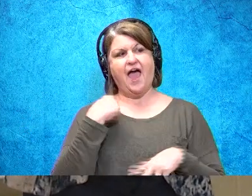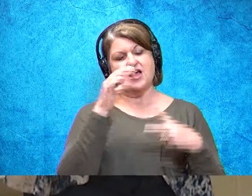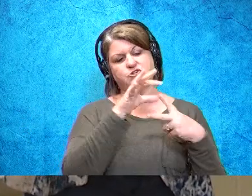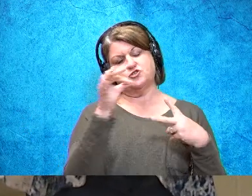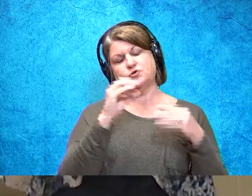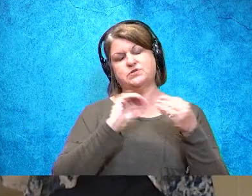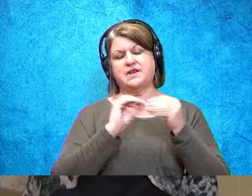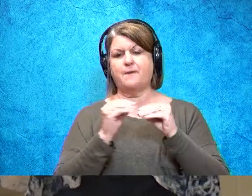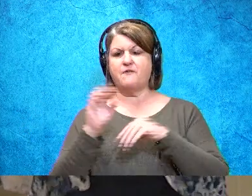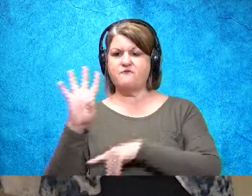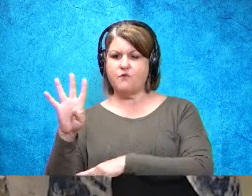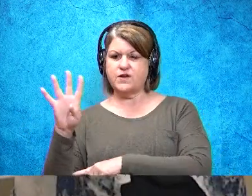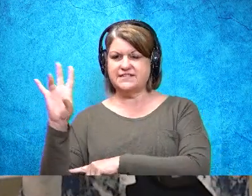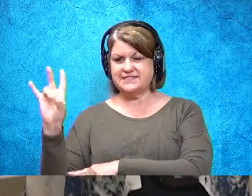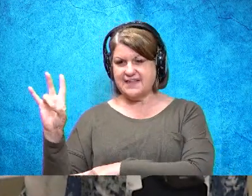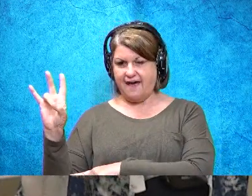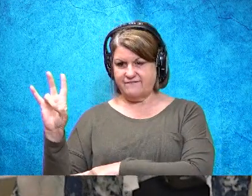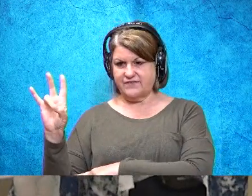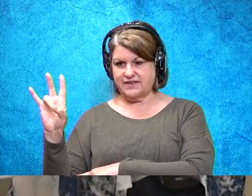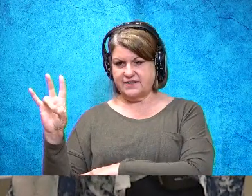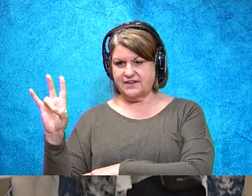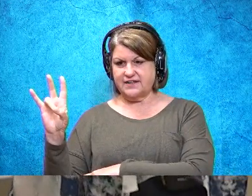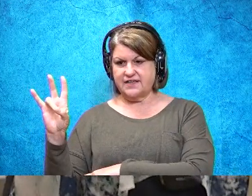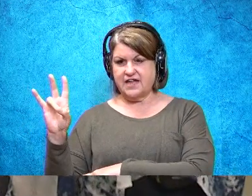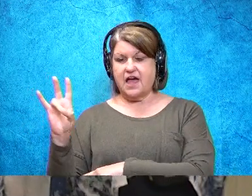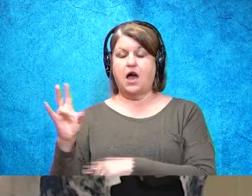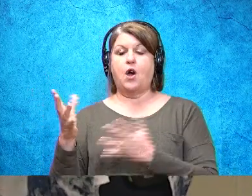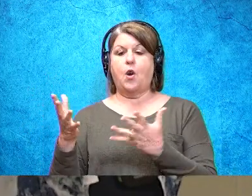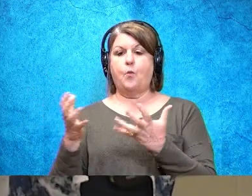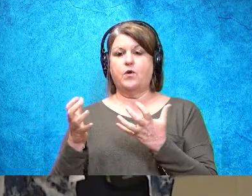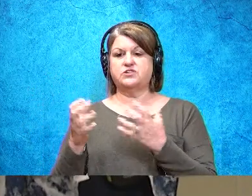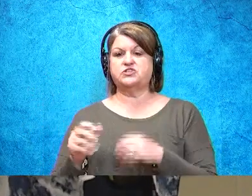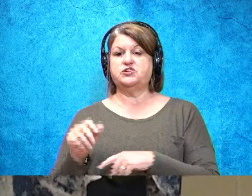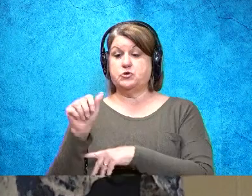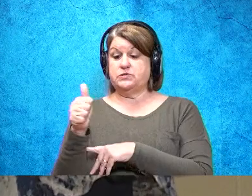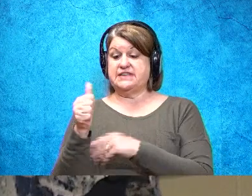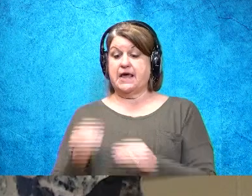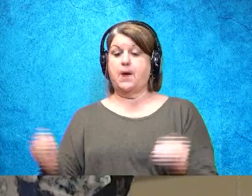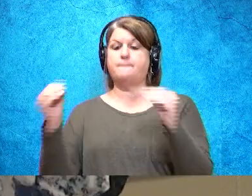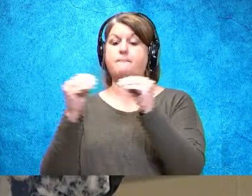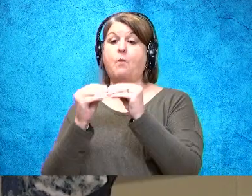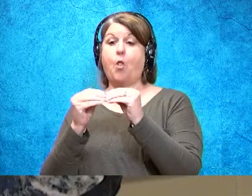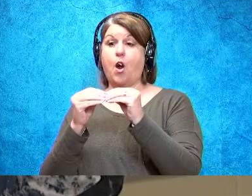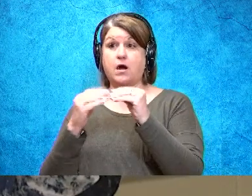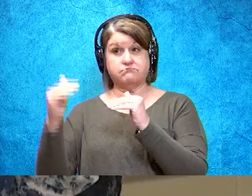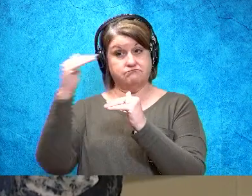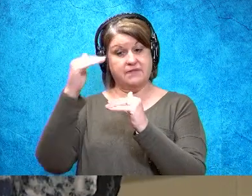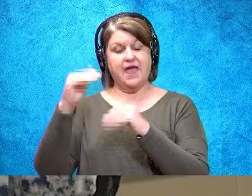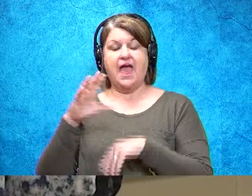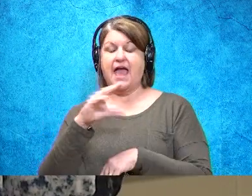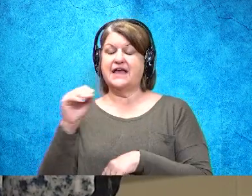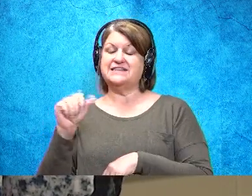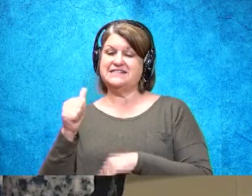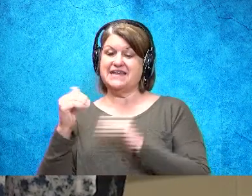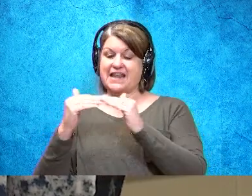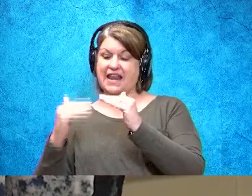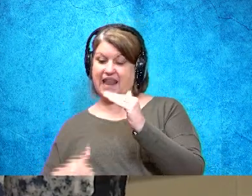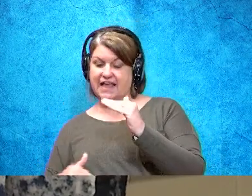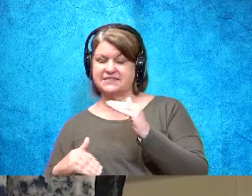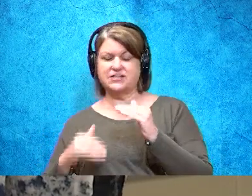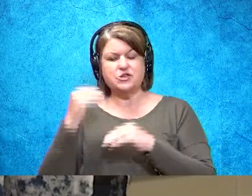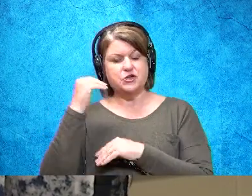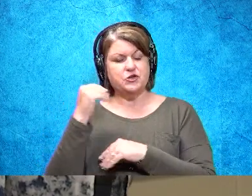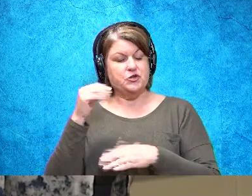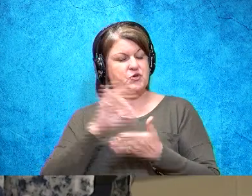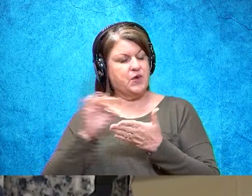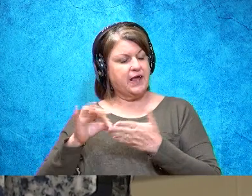47. I want us to go 10 more and 10 less. You can do it mentally, you can draw it